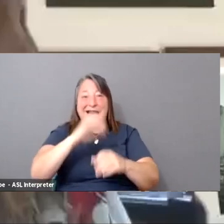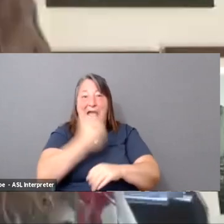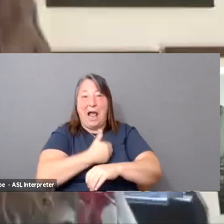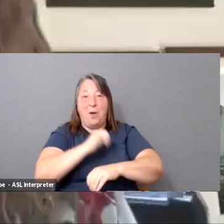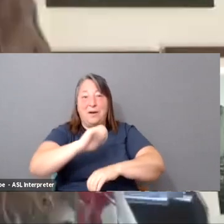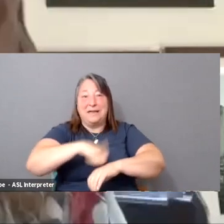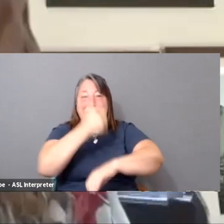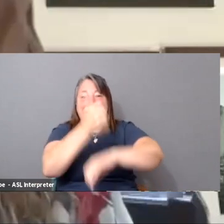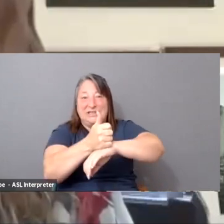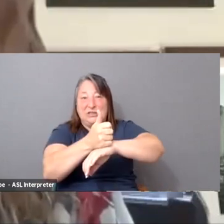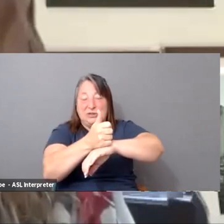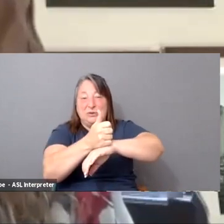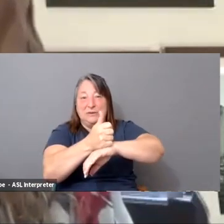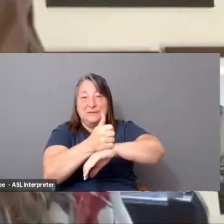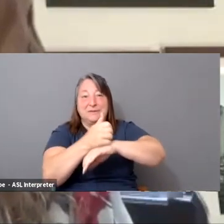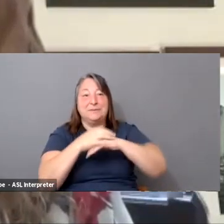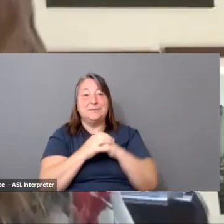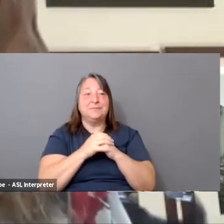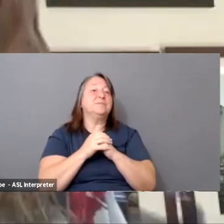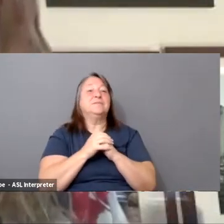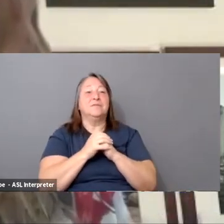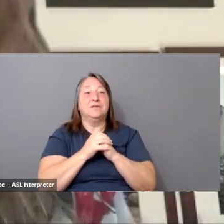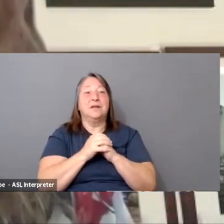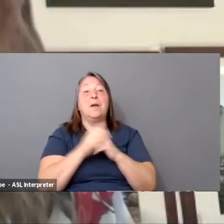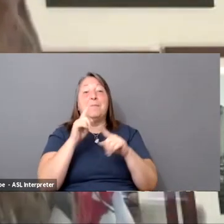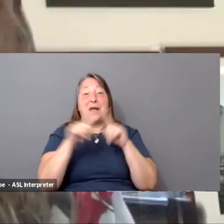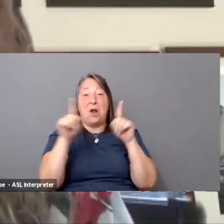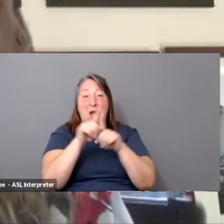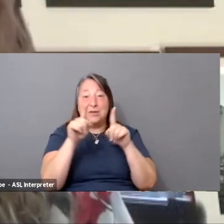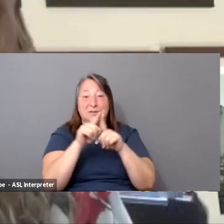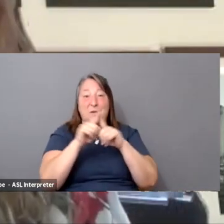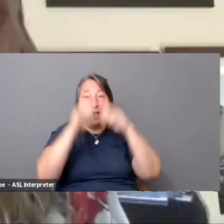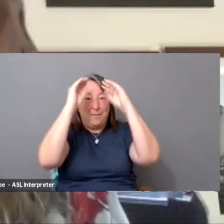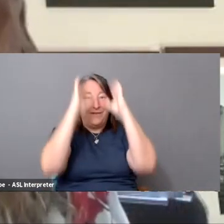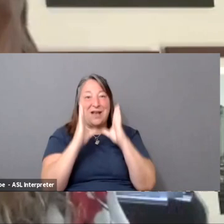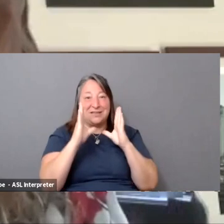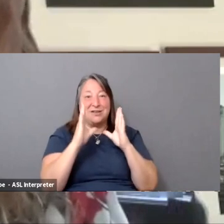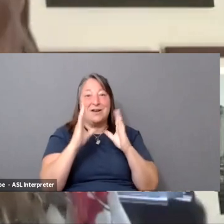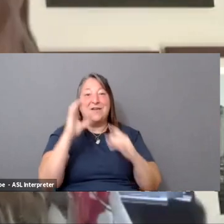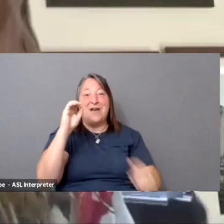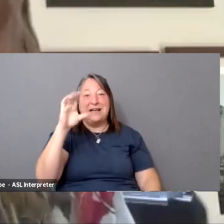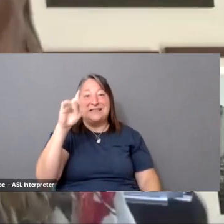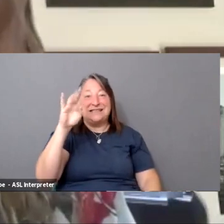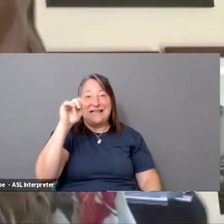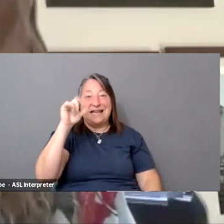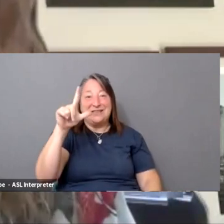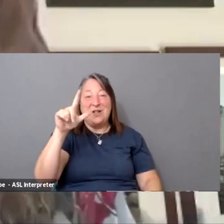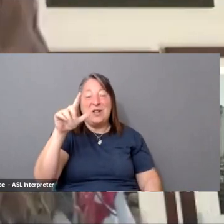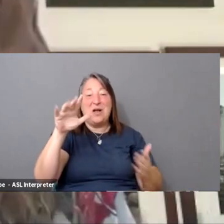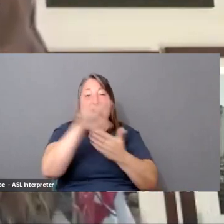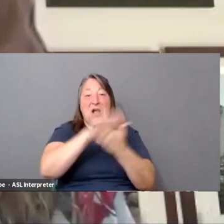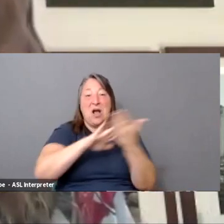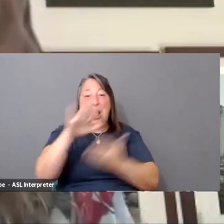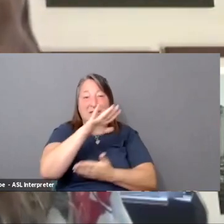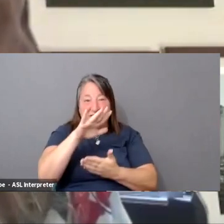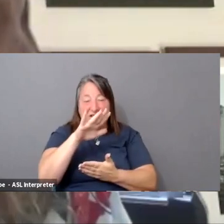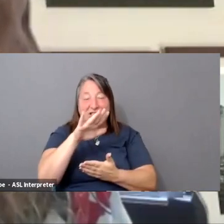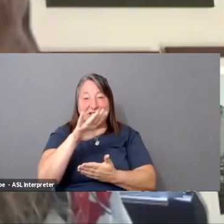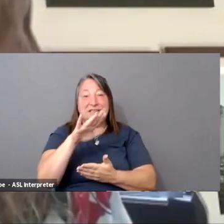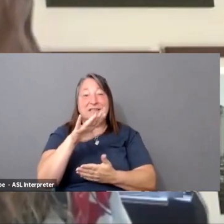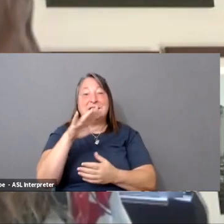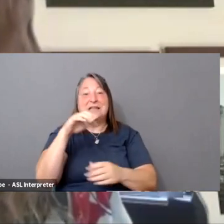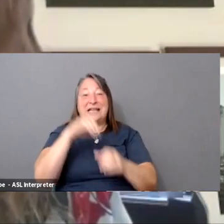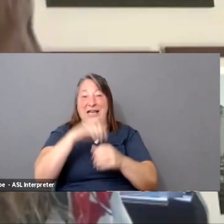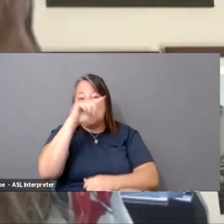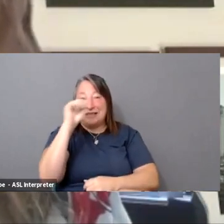is also a professor at Occidental College in Los Angeles. Her research does specialize in the presidency and